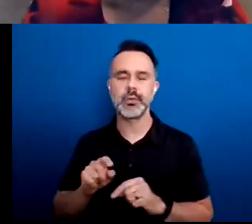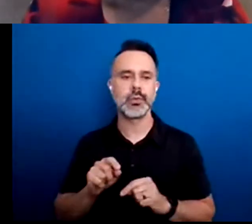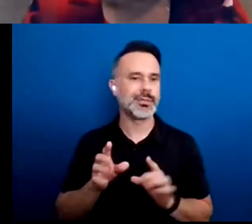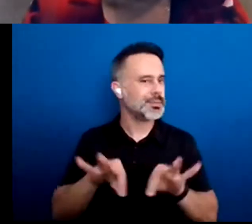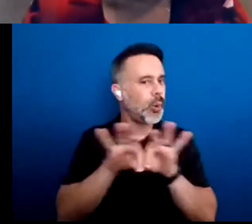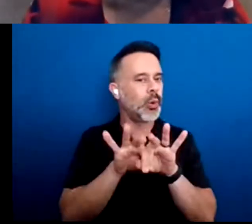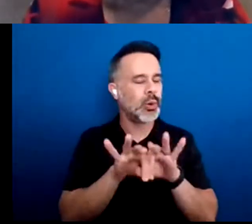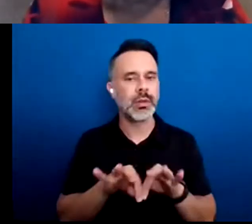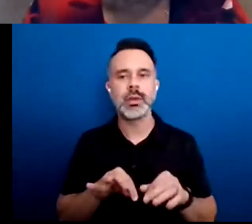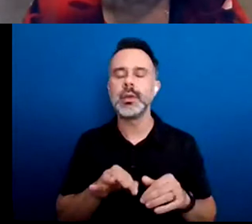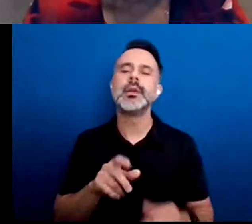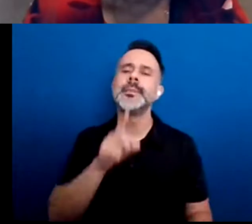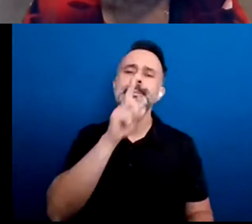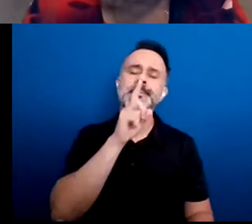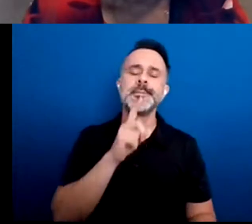and try to